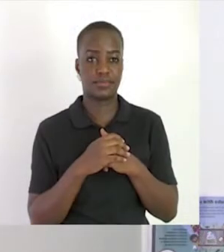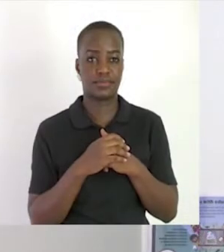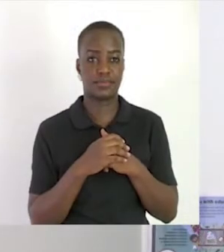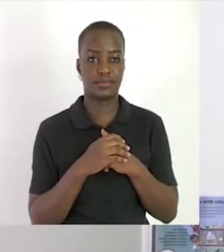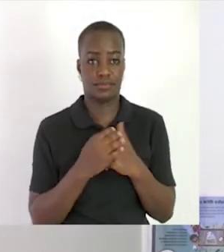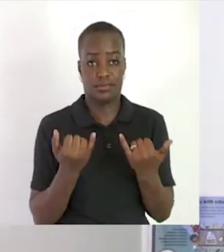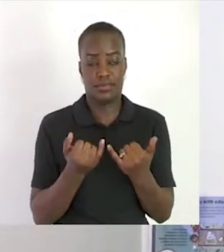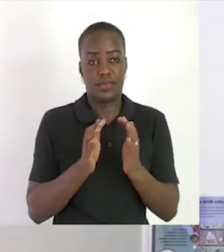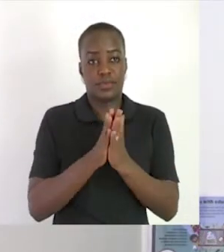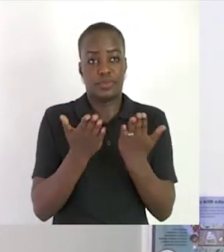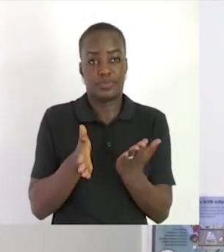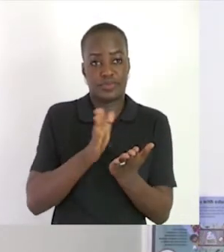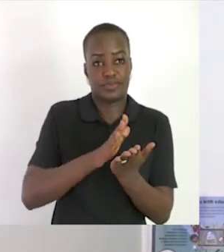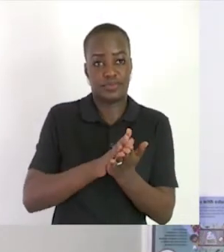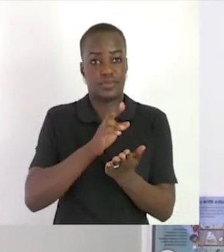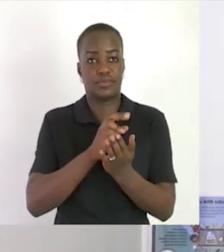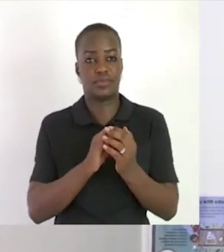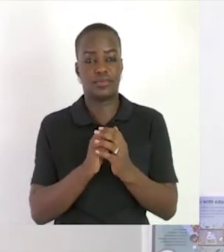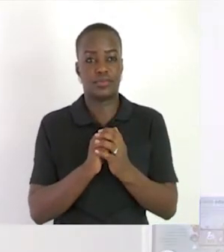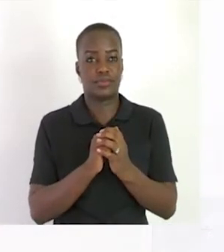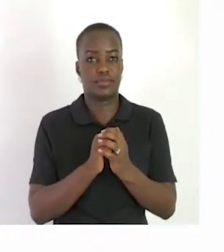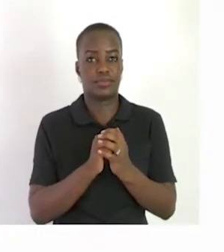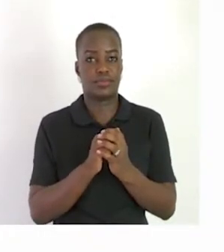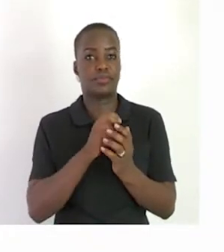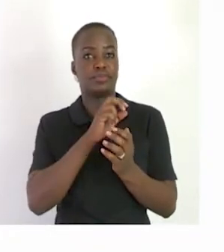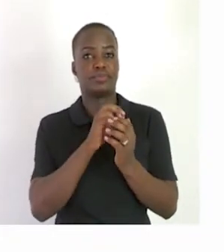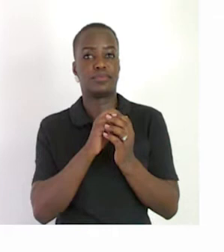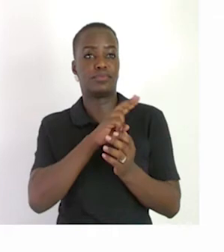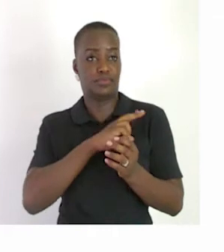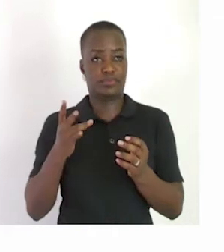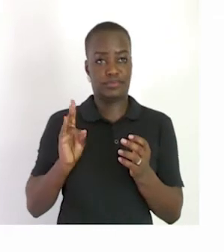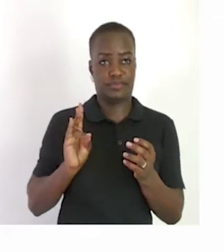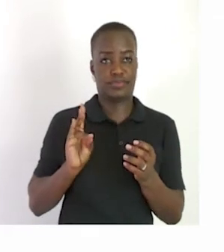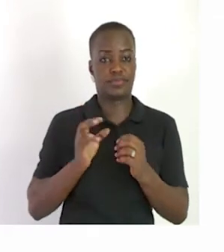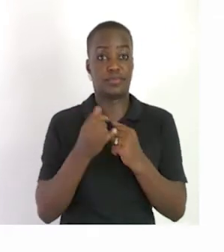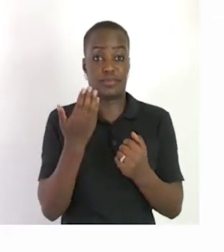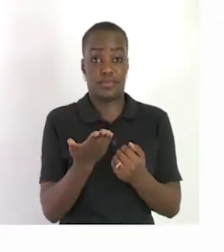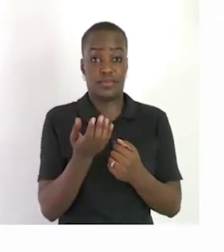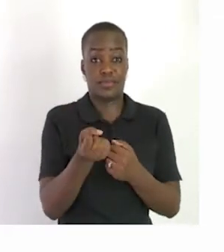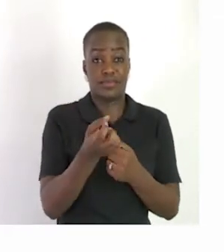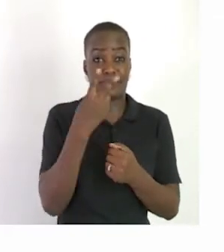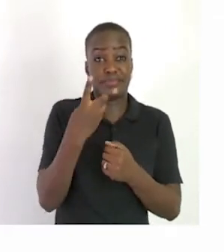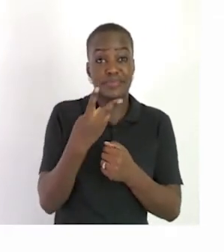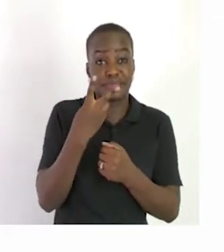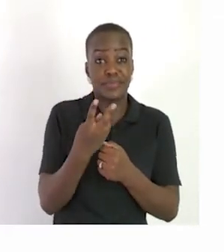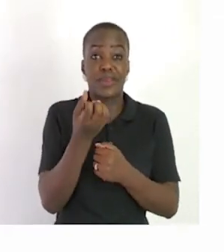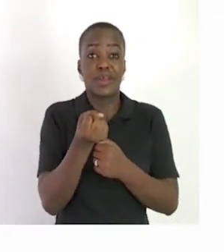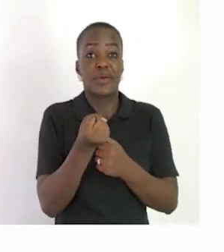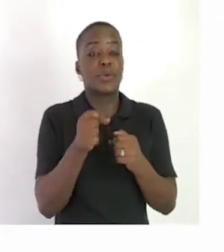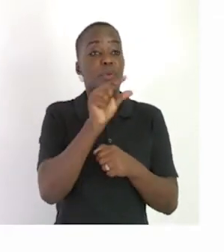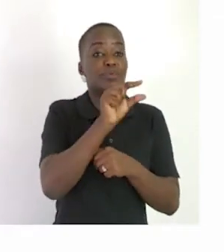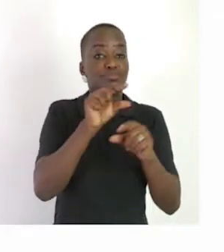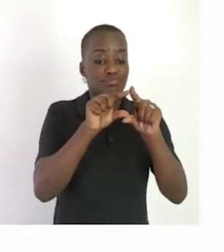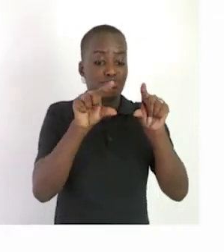Let's now turn to page 27 for our next exercise. On this page, you can see that we have words